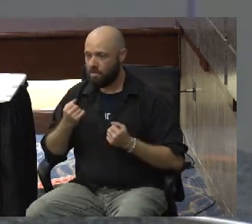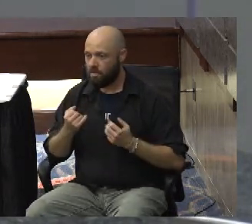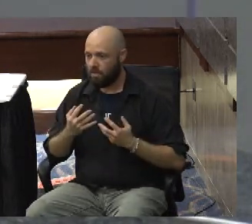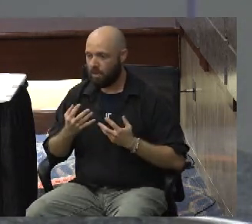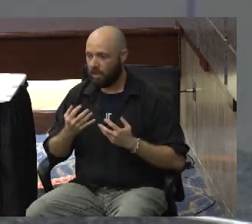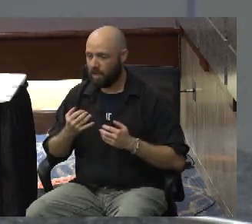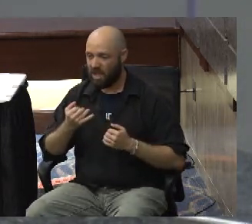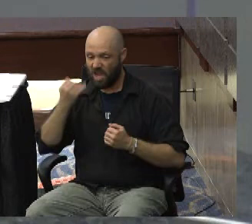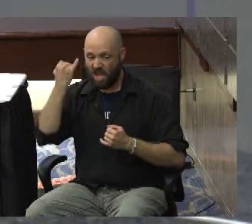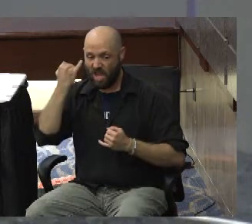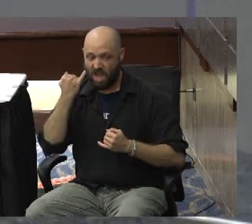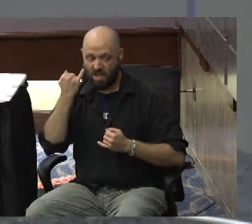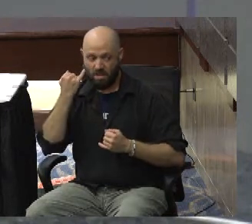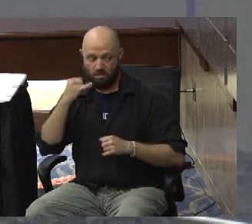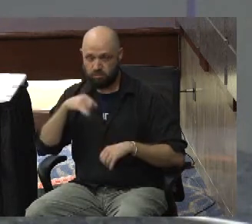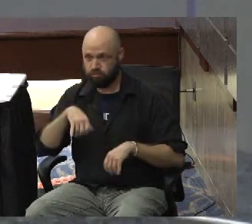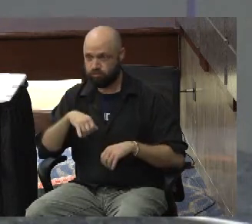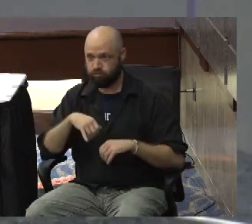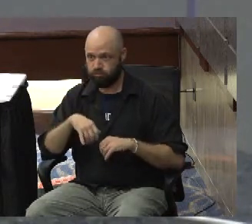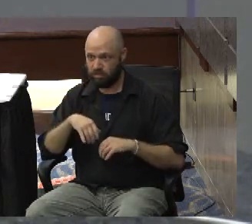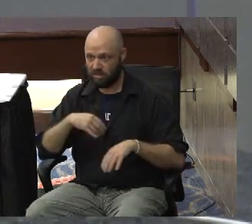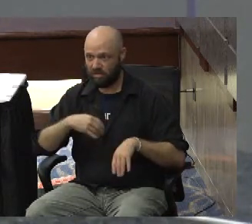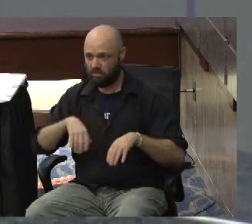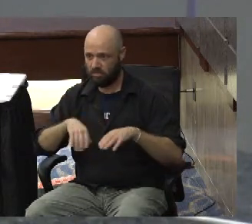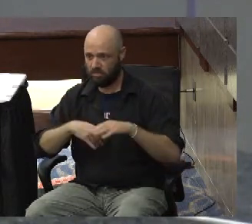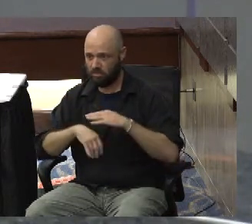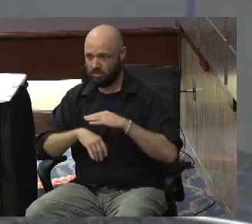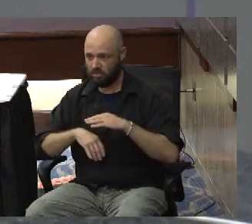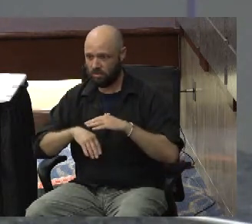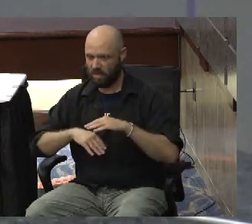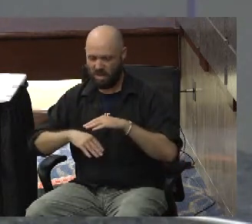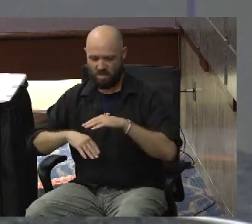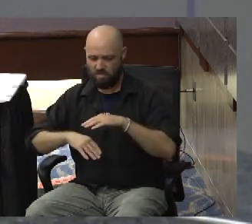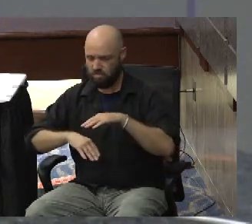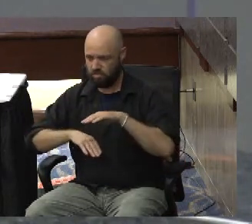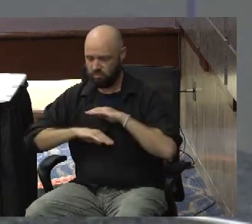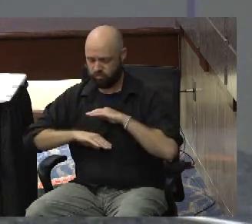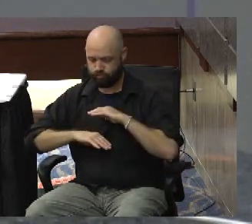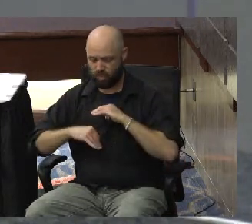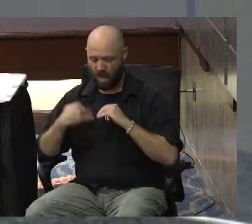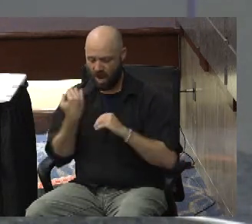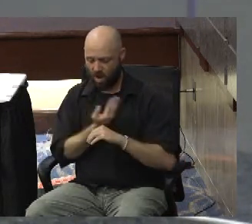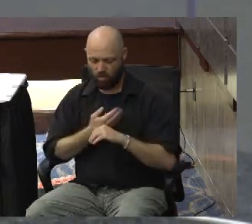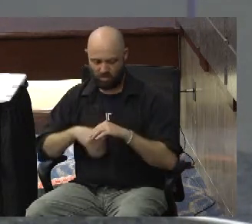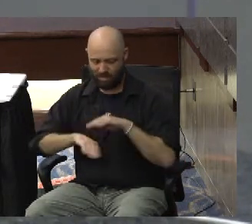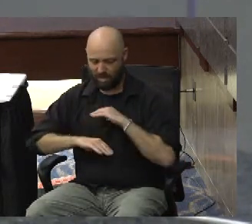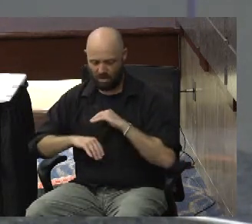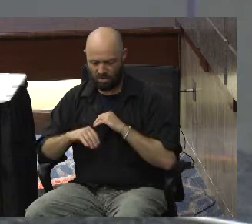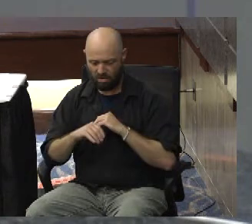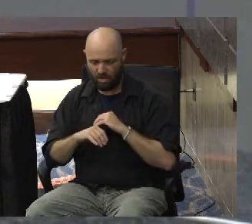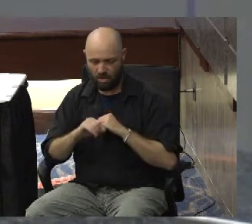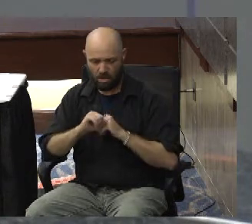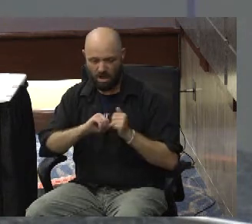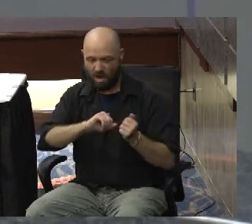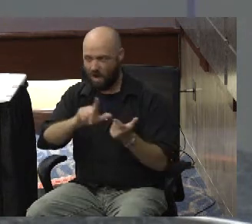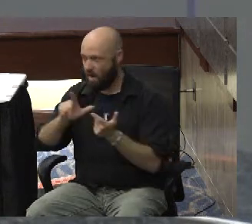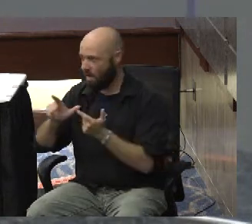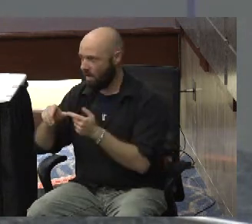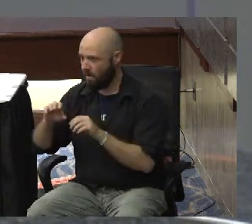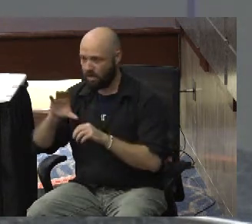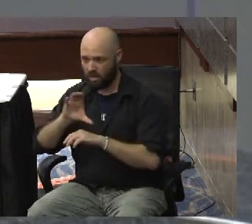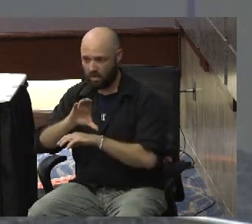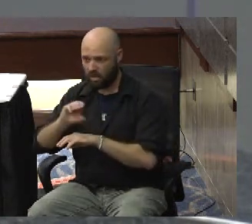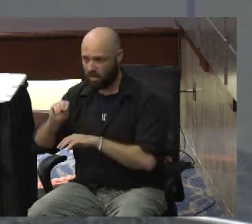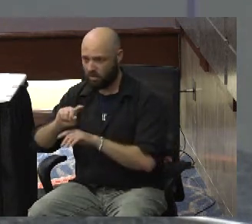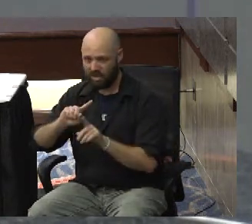do the business of this city. Echoing my fellow council members' comments, I am grateful to serve on this council where we can respect each other's differences